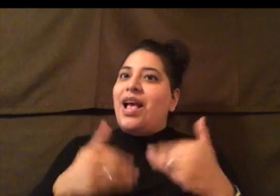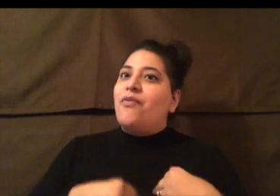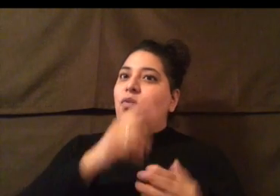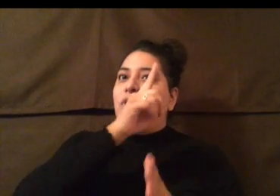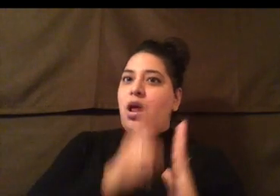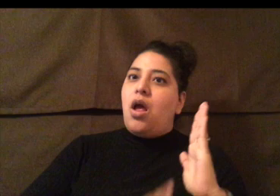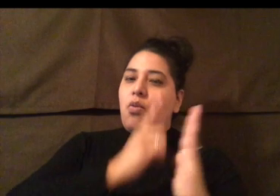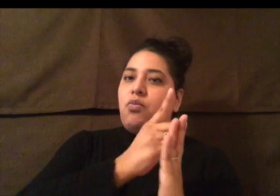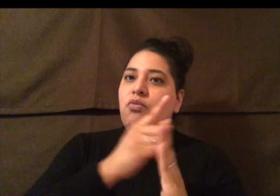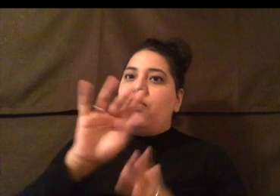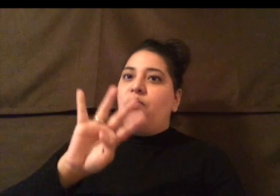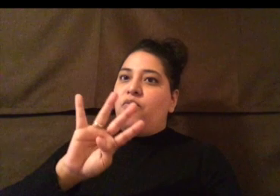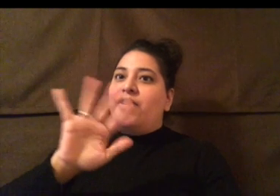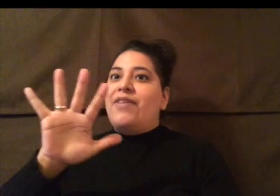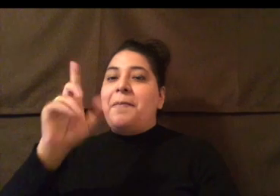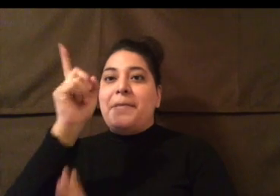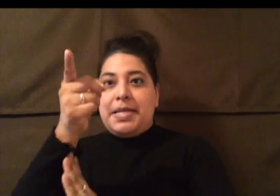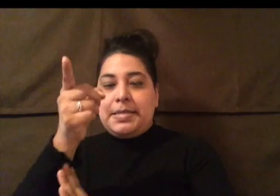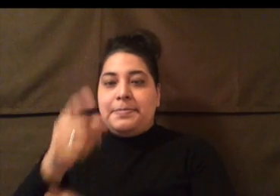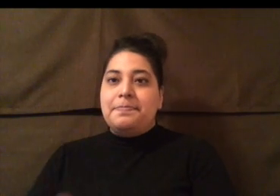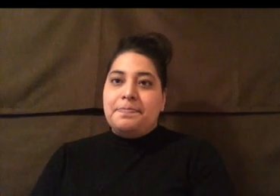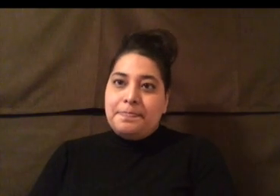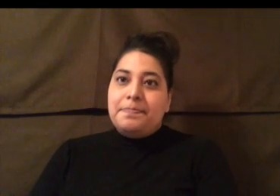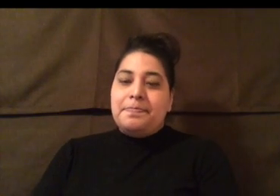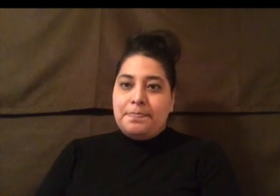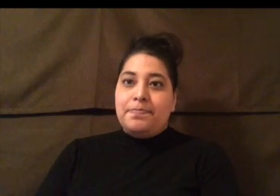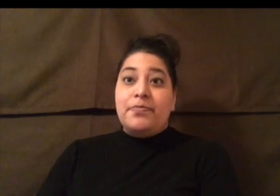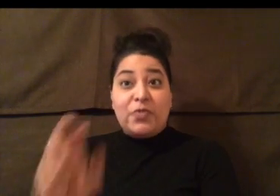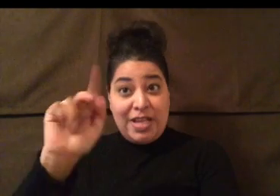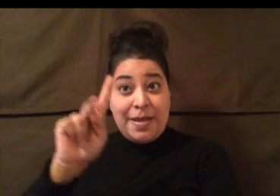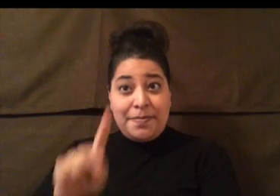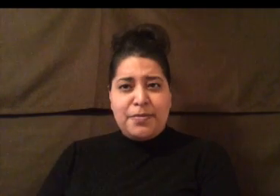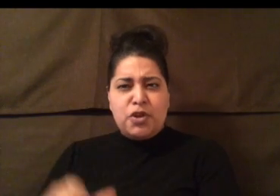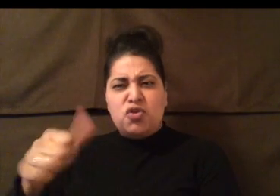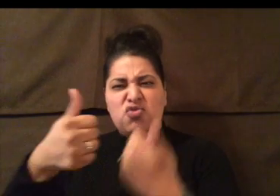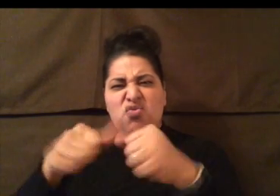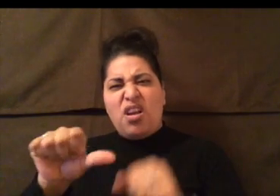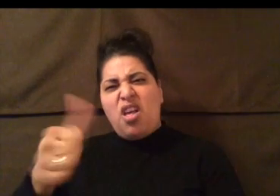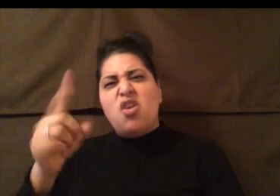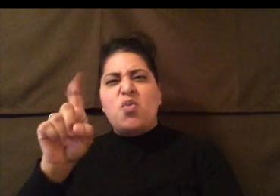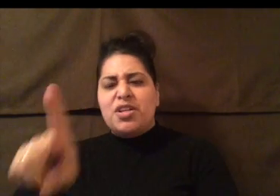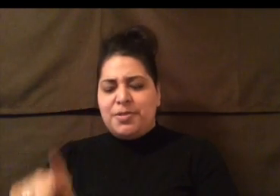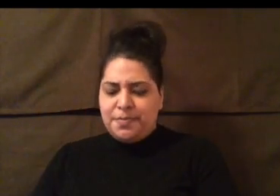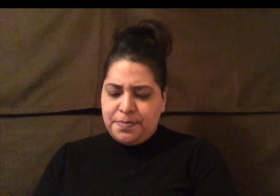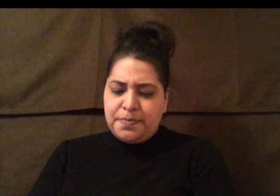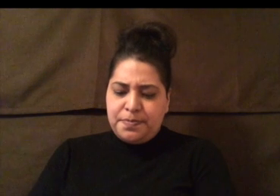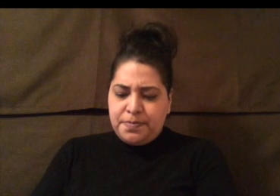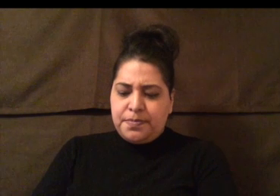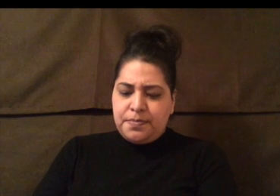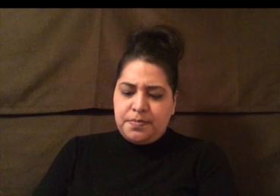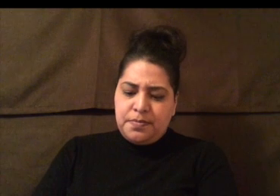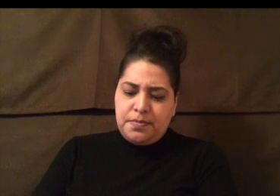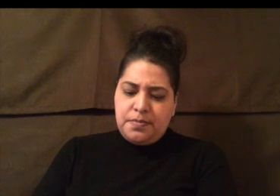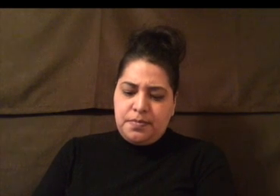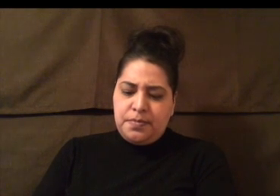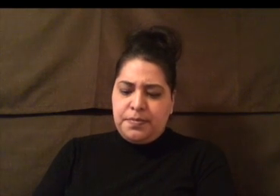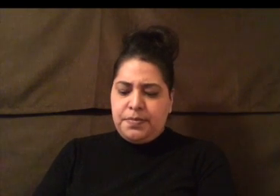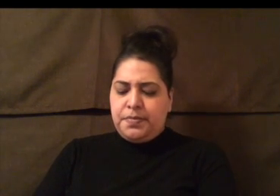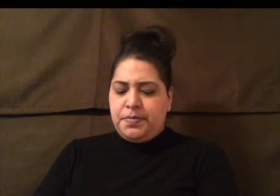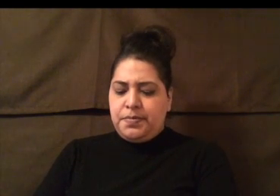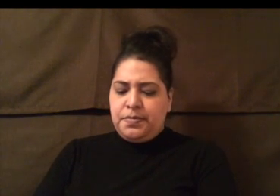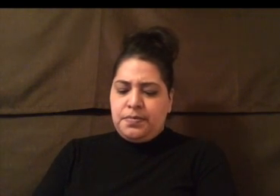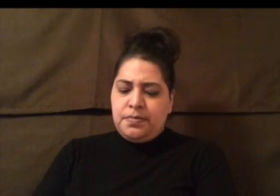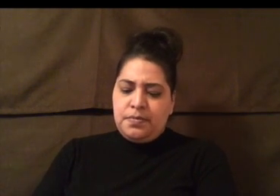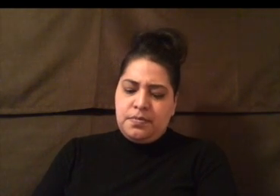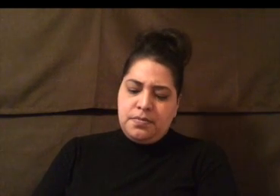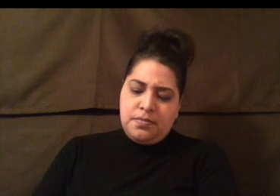give me a total of 45 minutes. We still end up at 1 hour